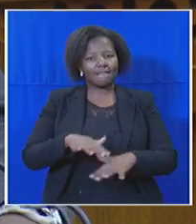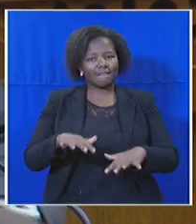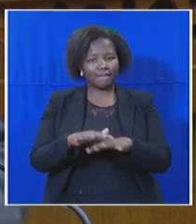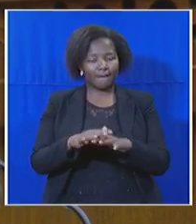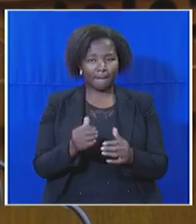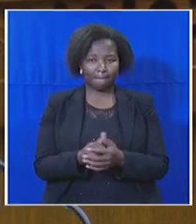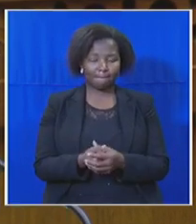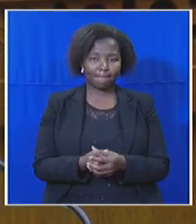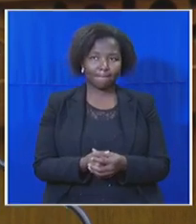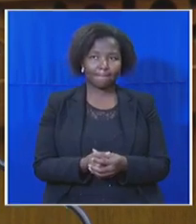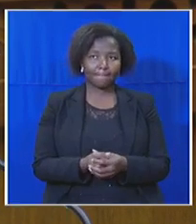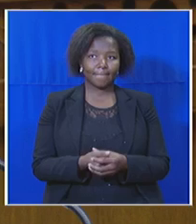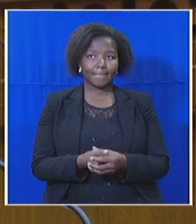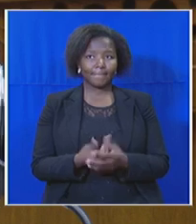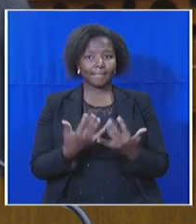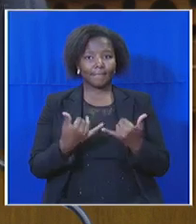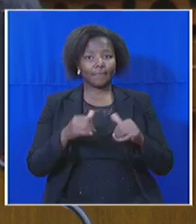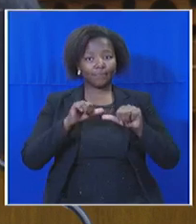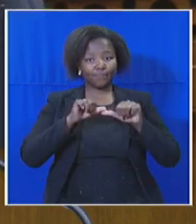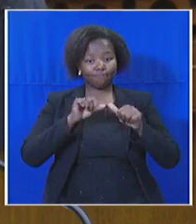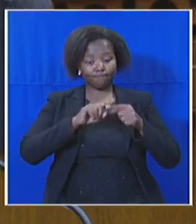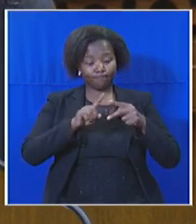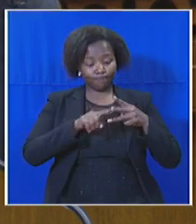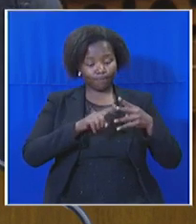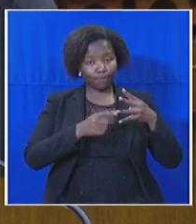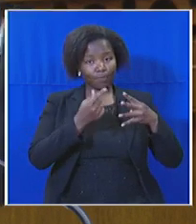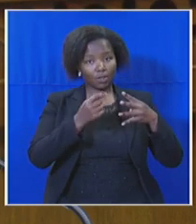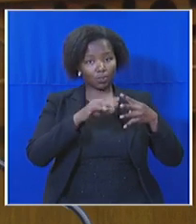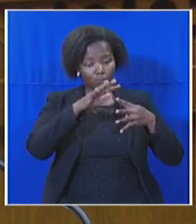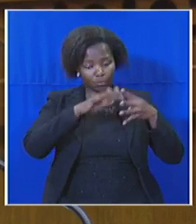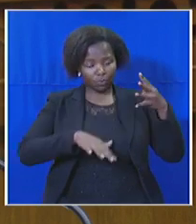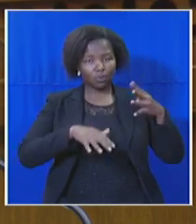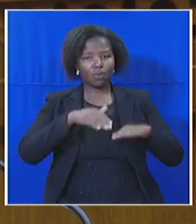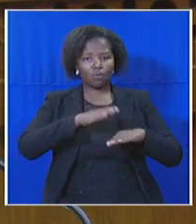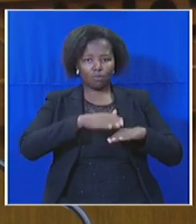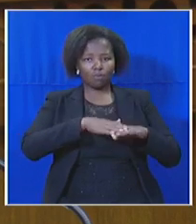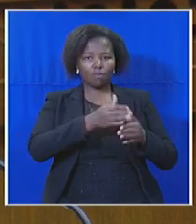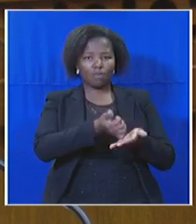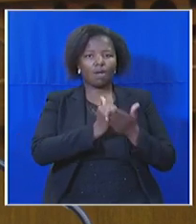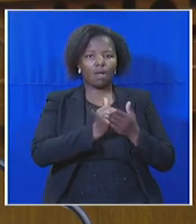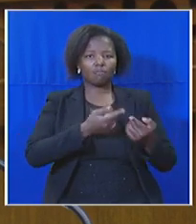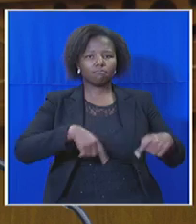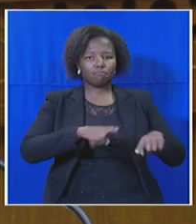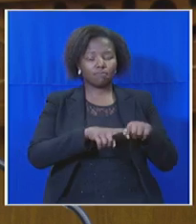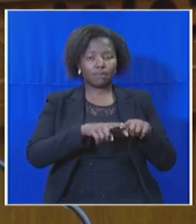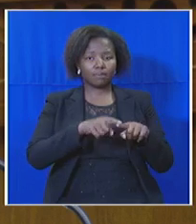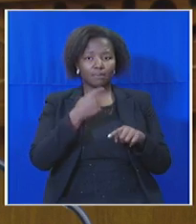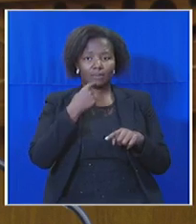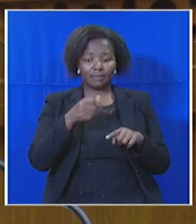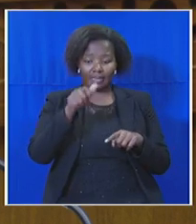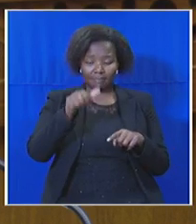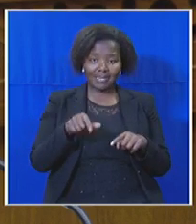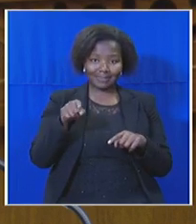These assessments will further assist the police to determine the modus operandi of perpetrators, threats